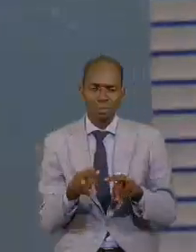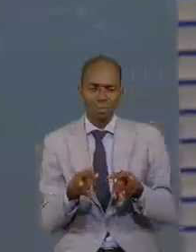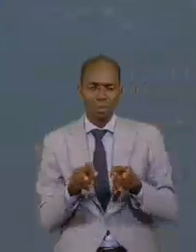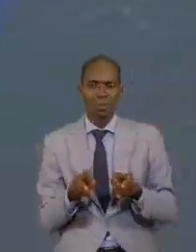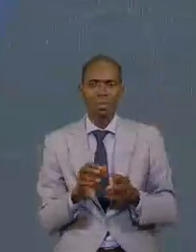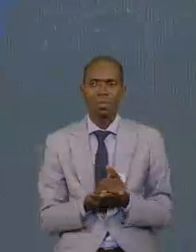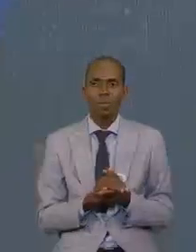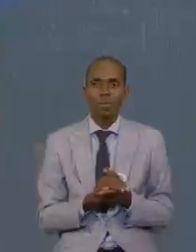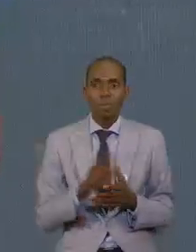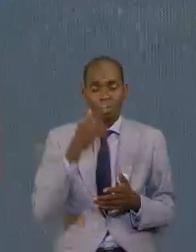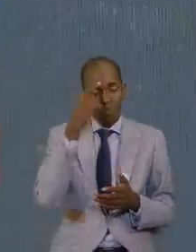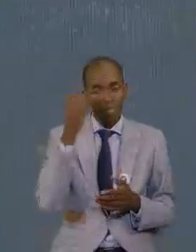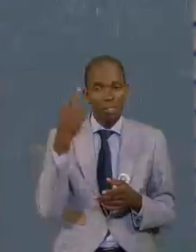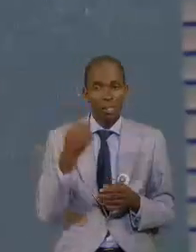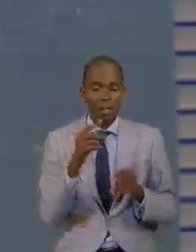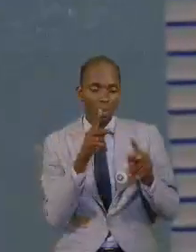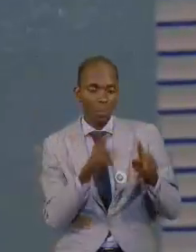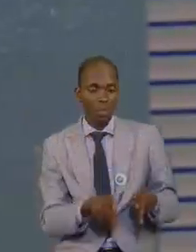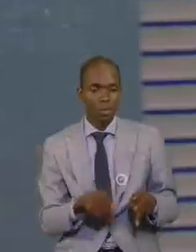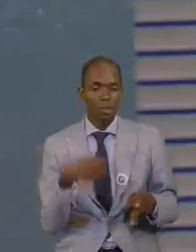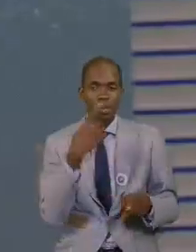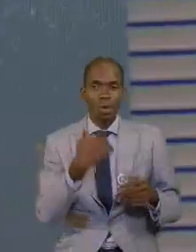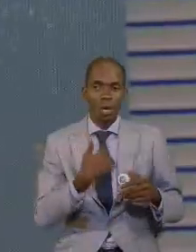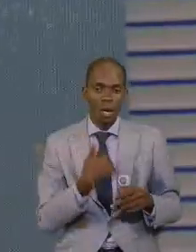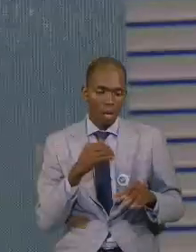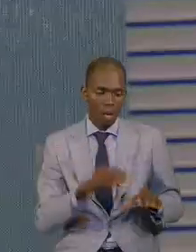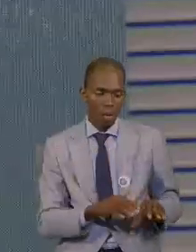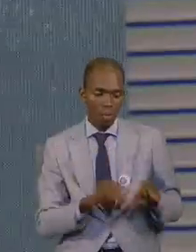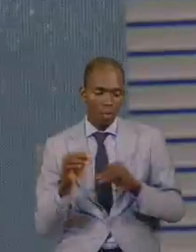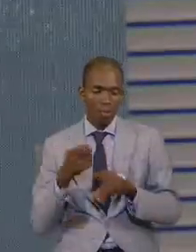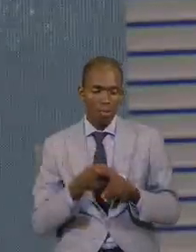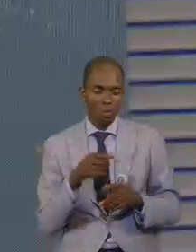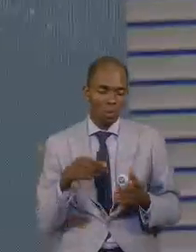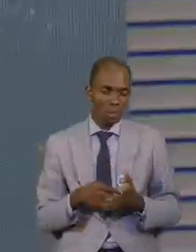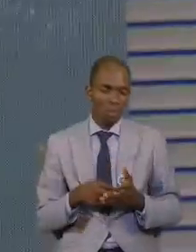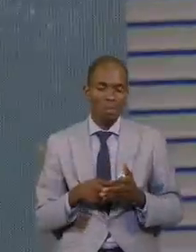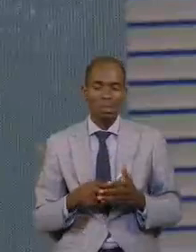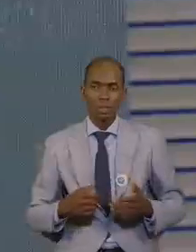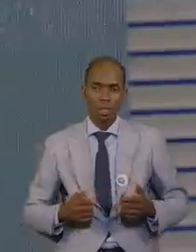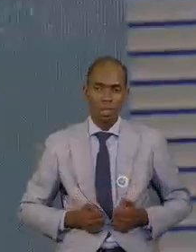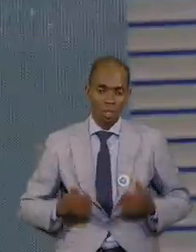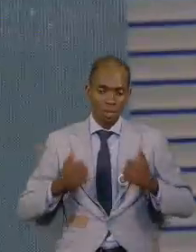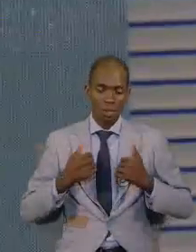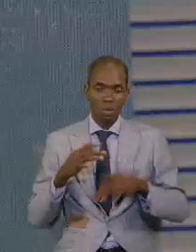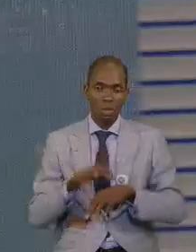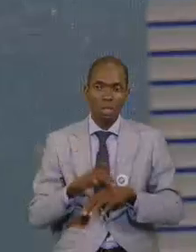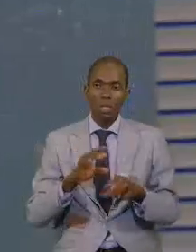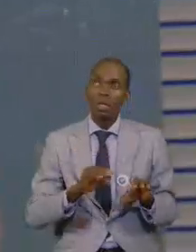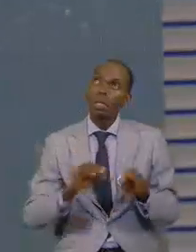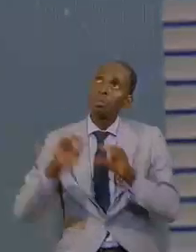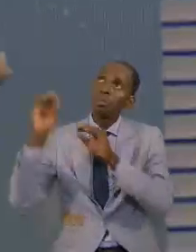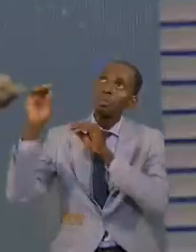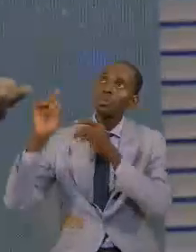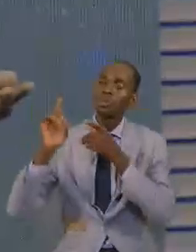Because the fellow who has gone from this address on earth and has gone to that address in heaven